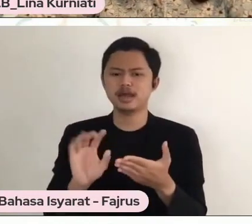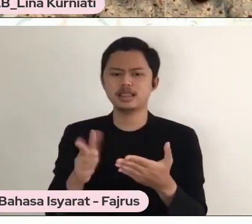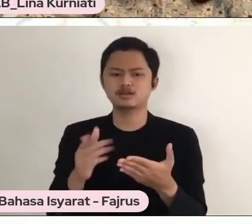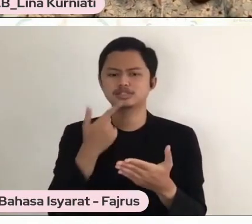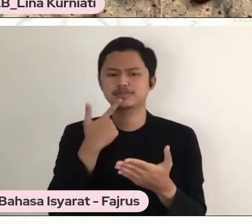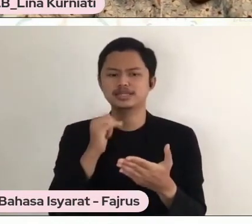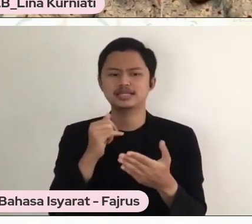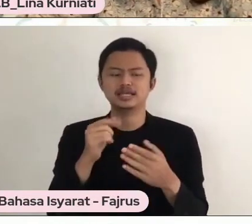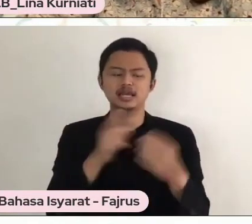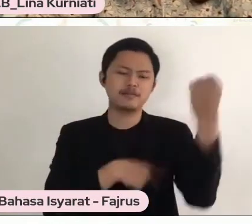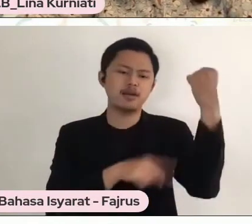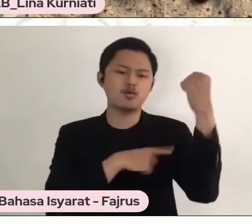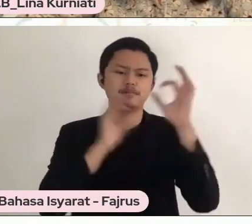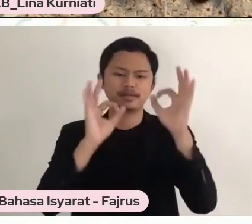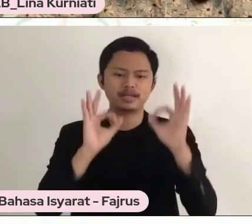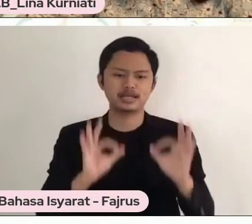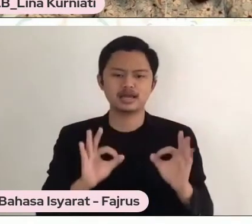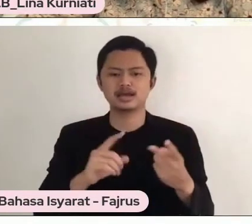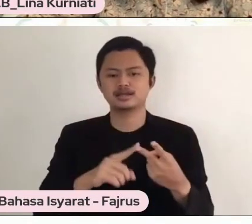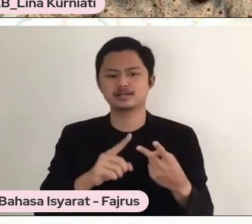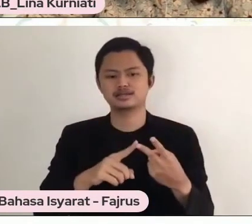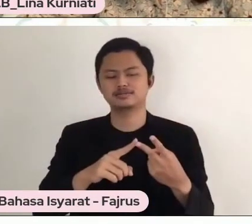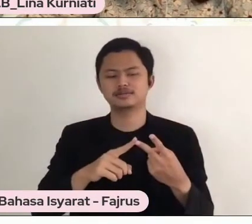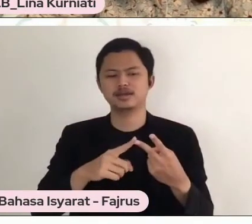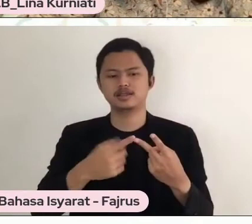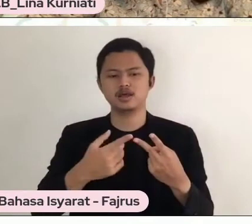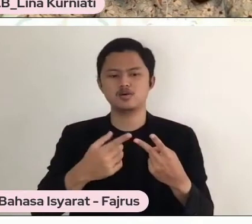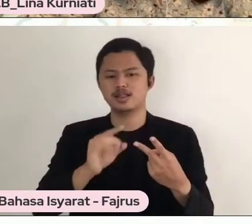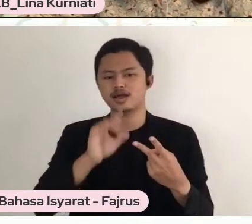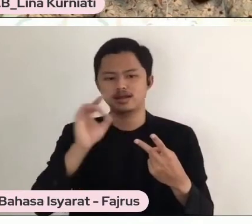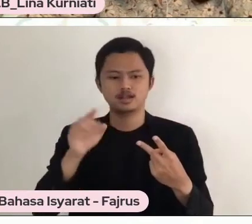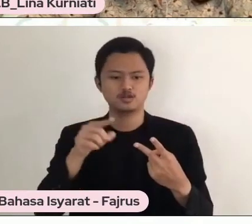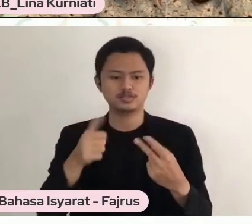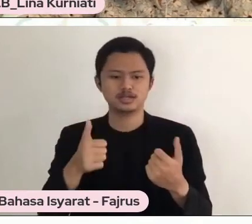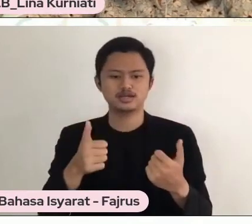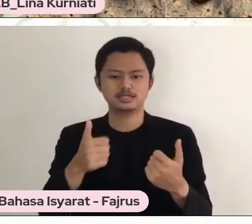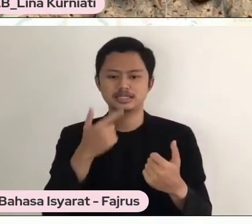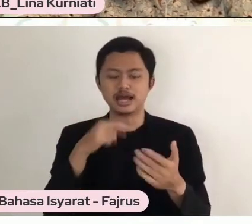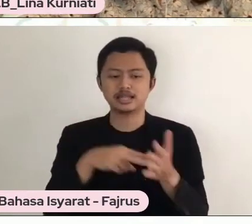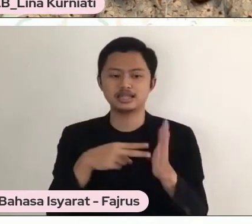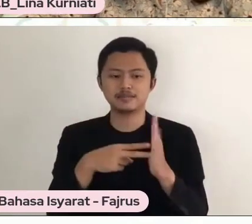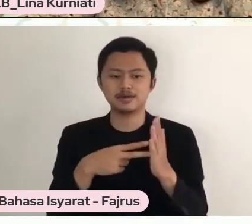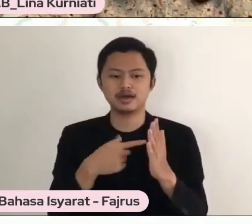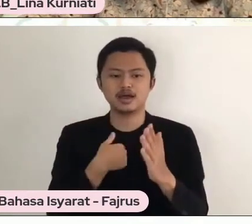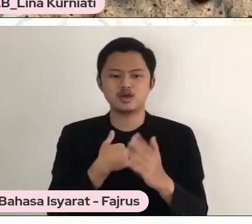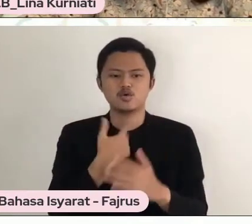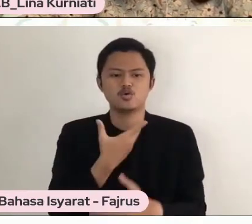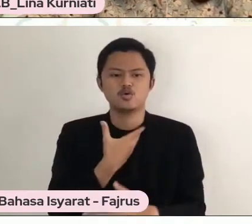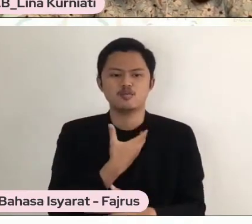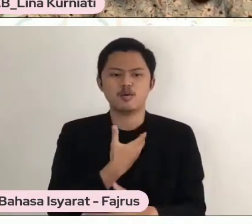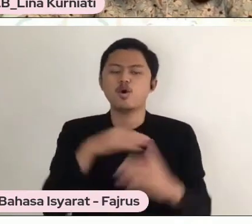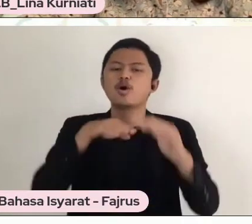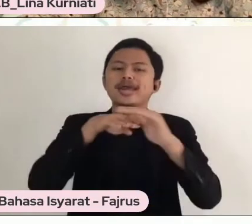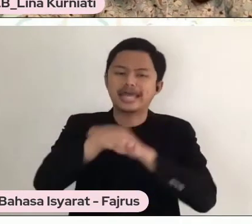skill like math or Vietnamese. Yeah, so I would love to send to you